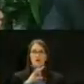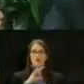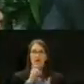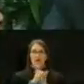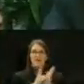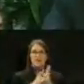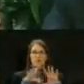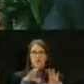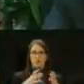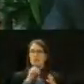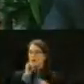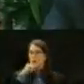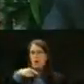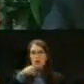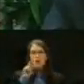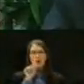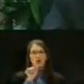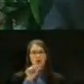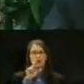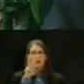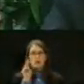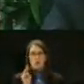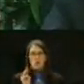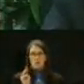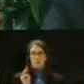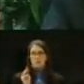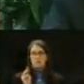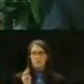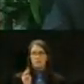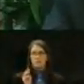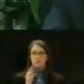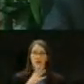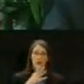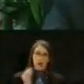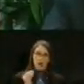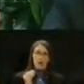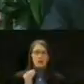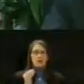which leads me to believe that with that